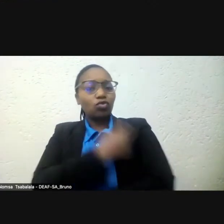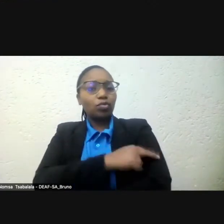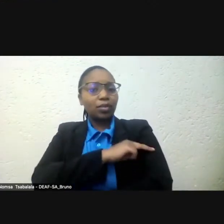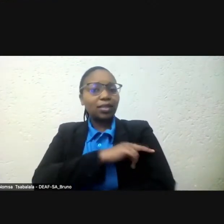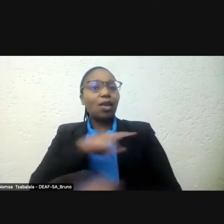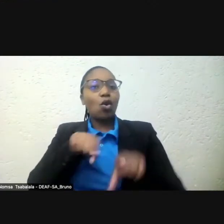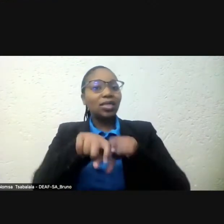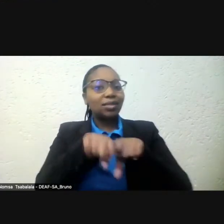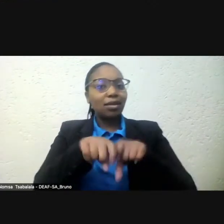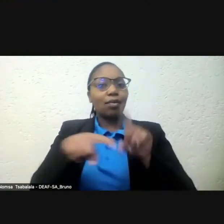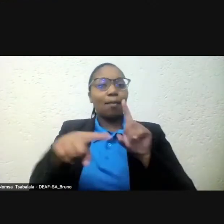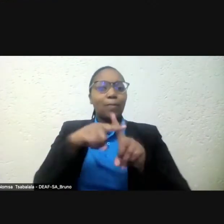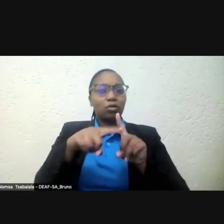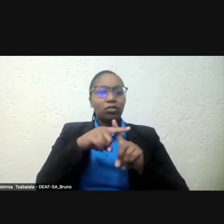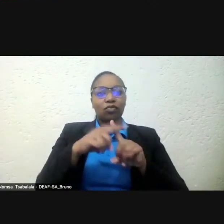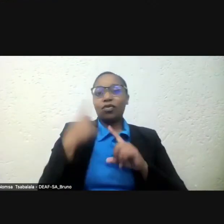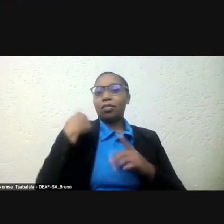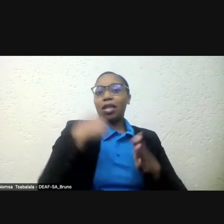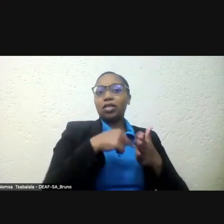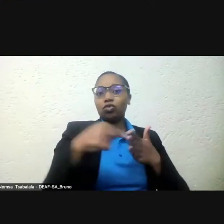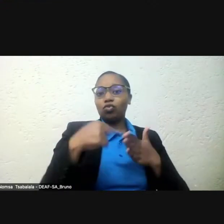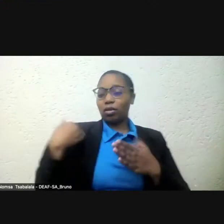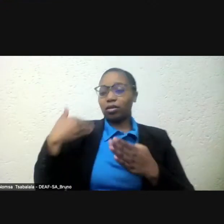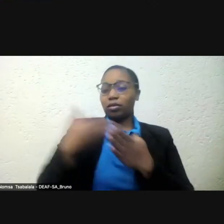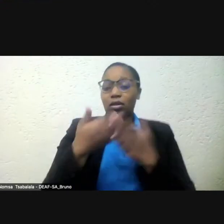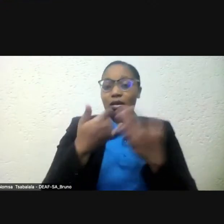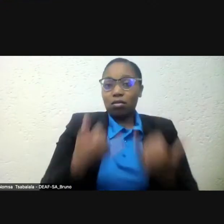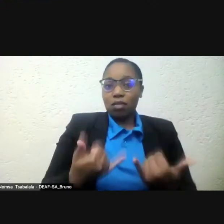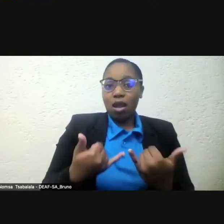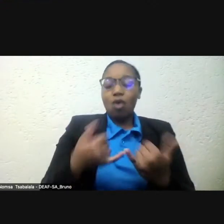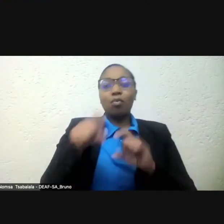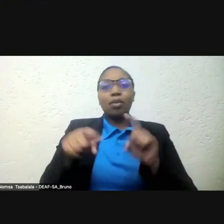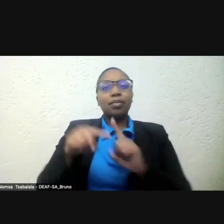last question of the second batch, Honorable Minister and our